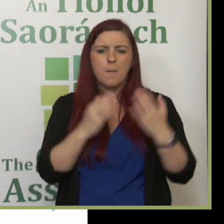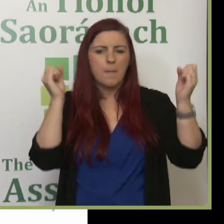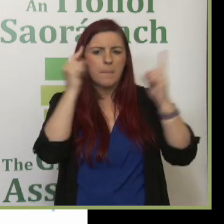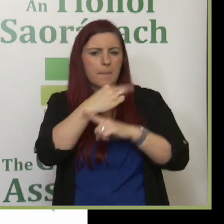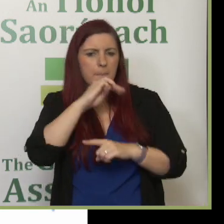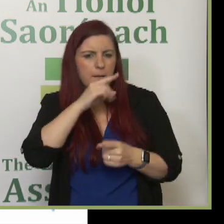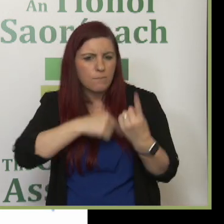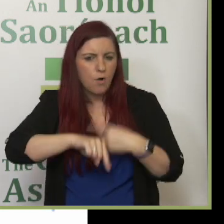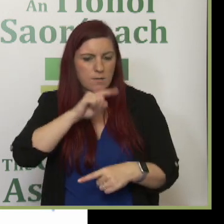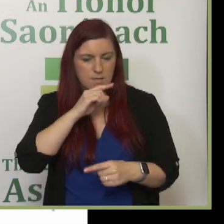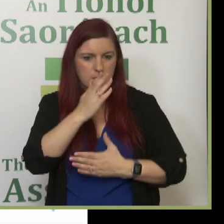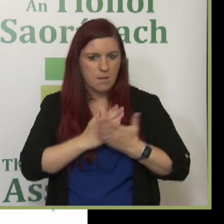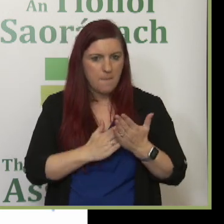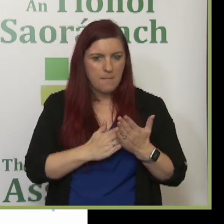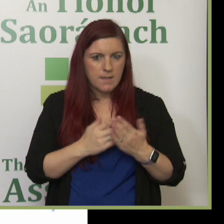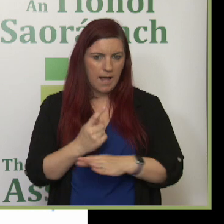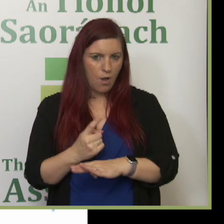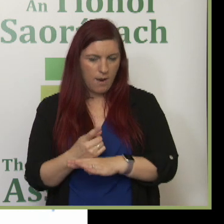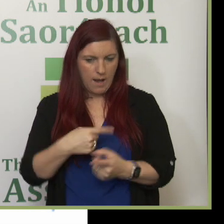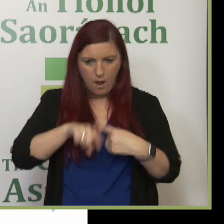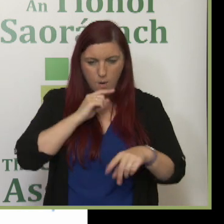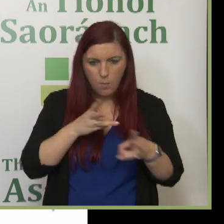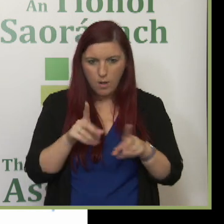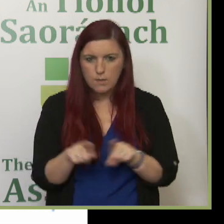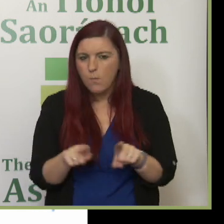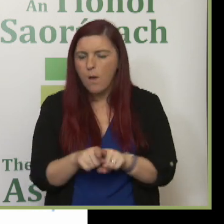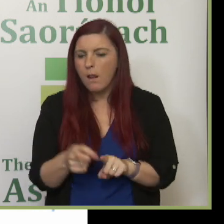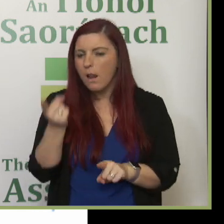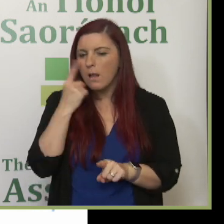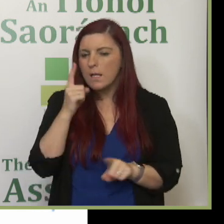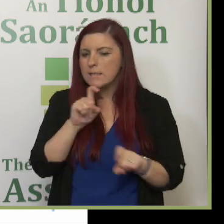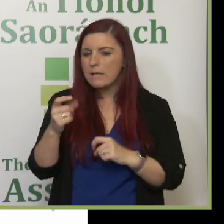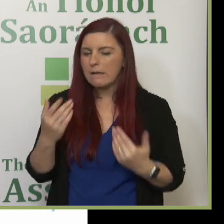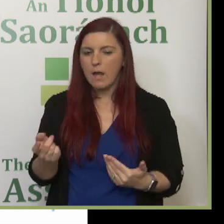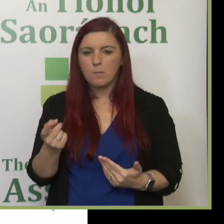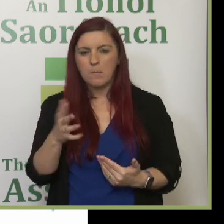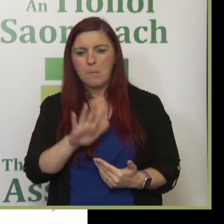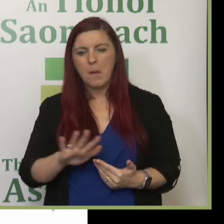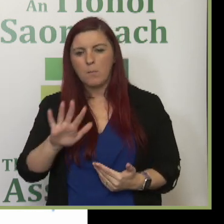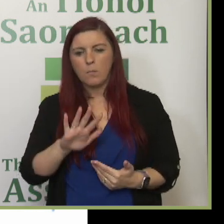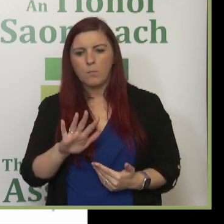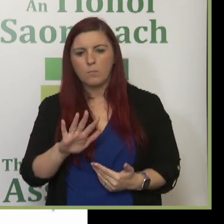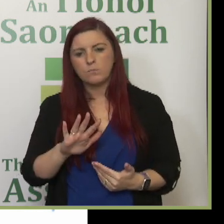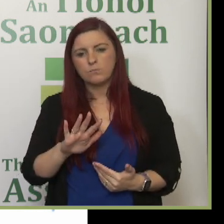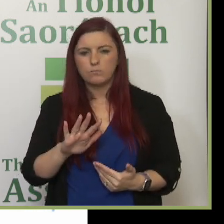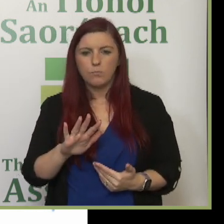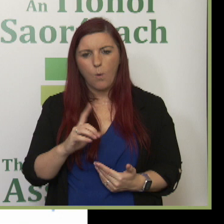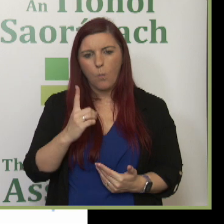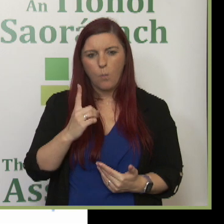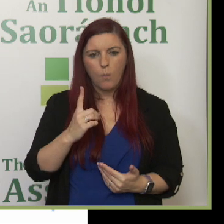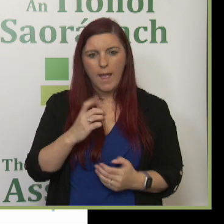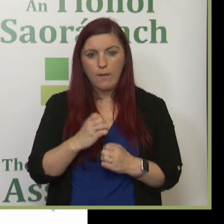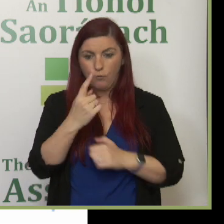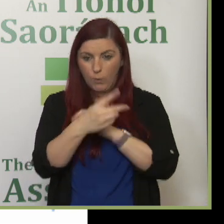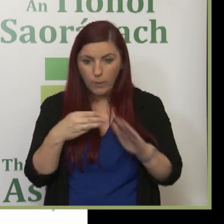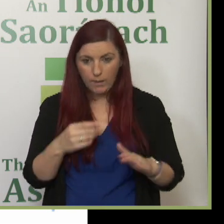and some of the things we've been dealing in our work, we're still seeing about 51 week, one new psychoactive substance appearing on